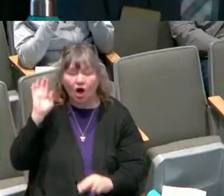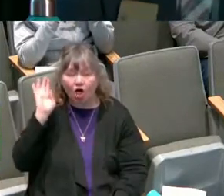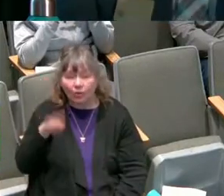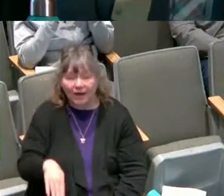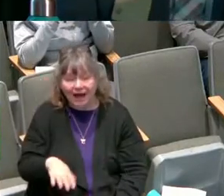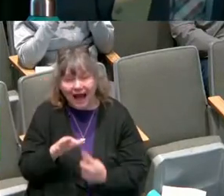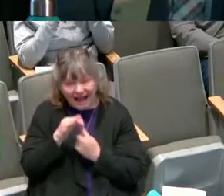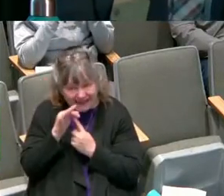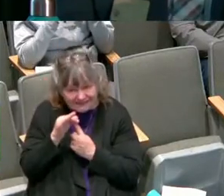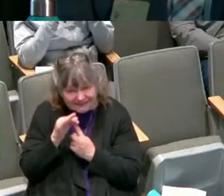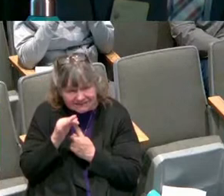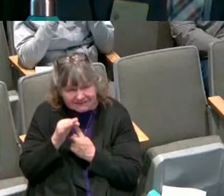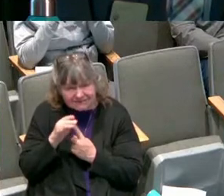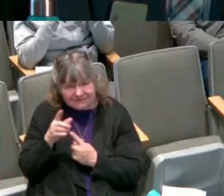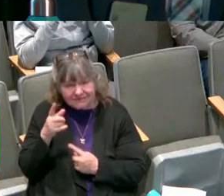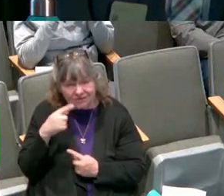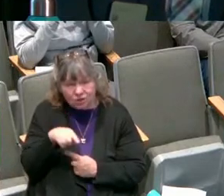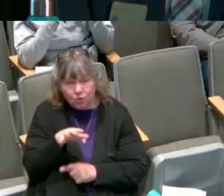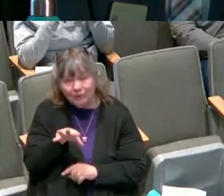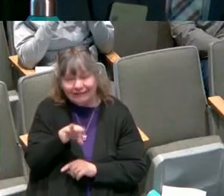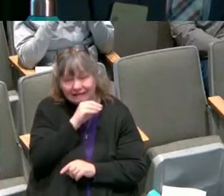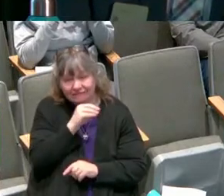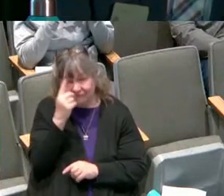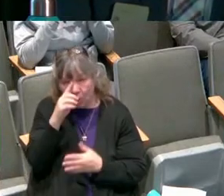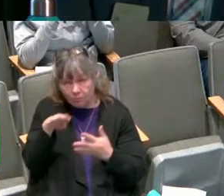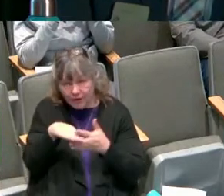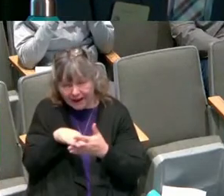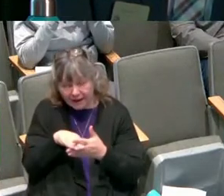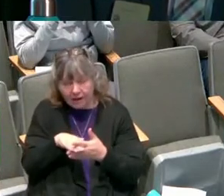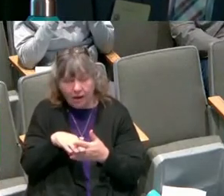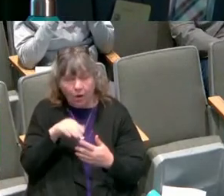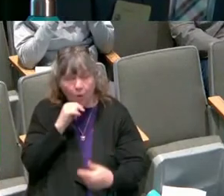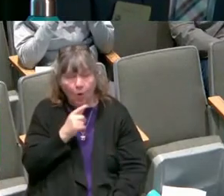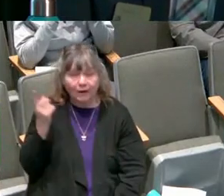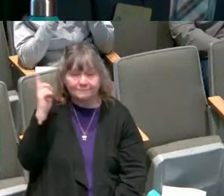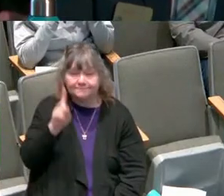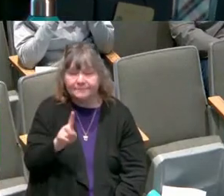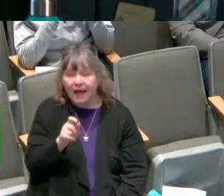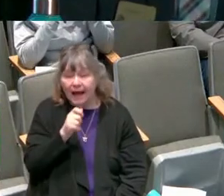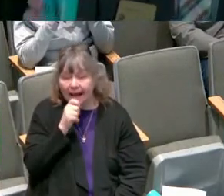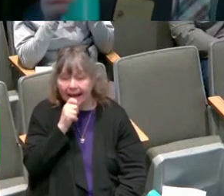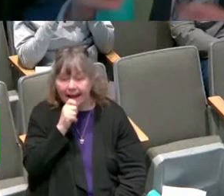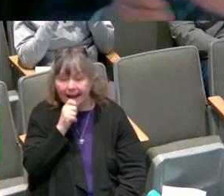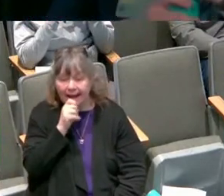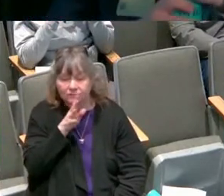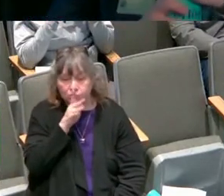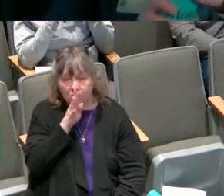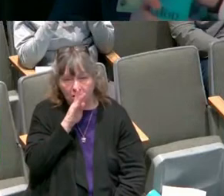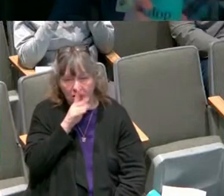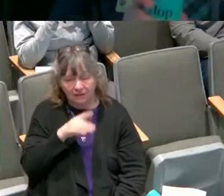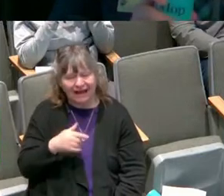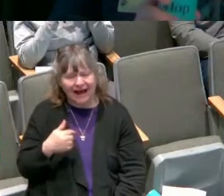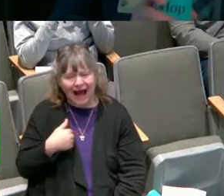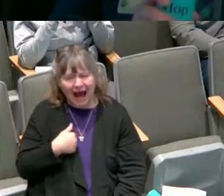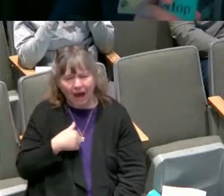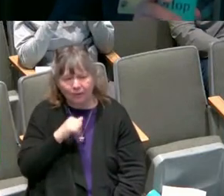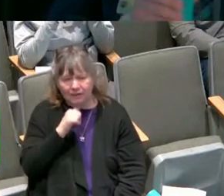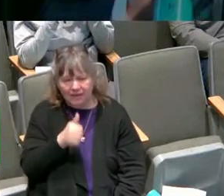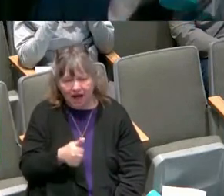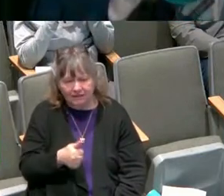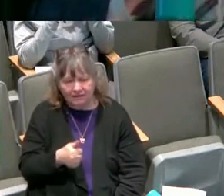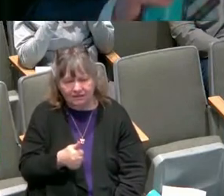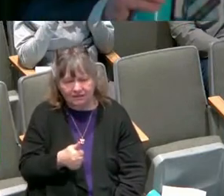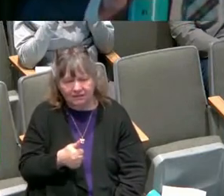unless you are stepping out for a break or approaching the mic to speak I will not